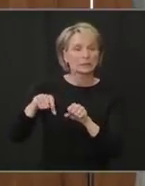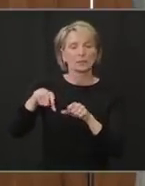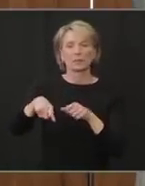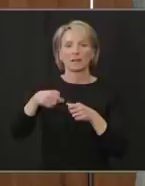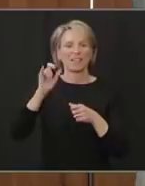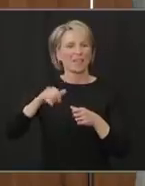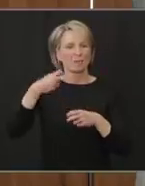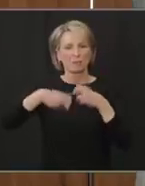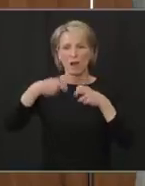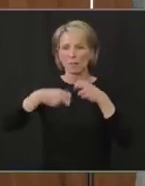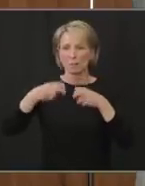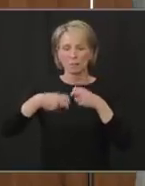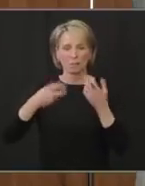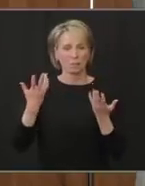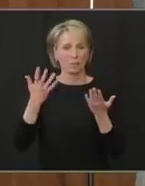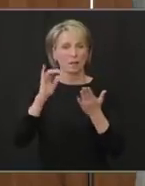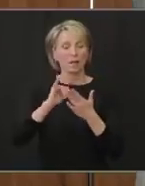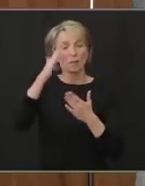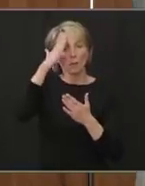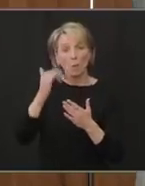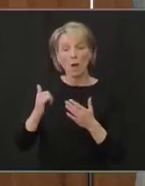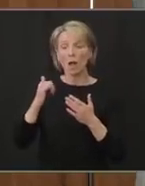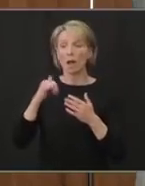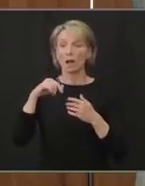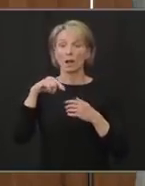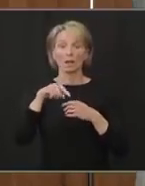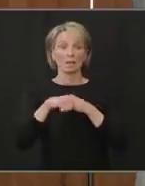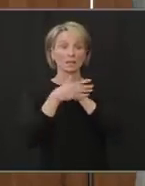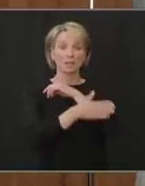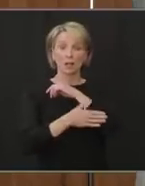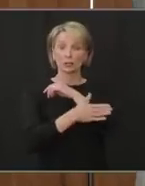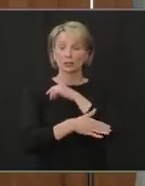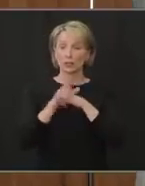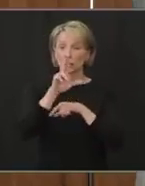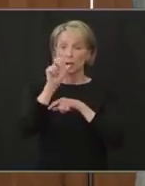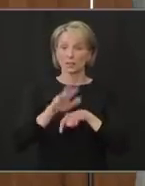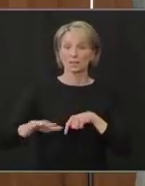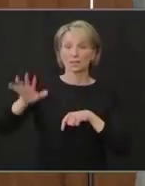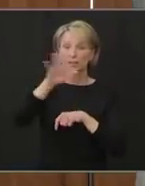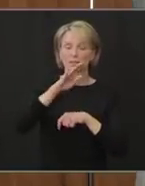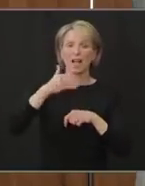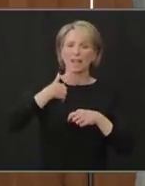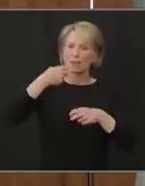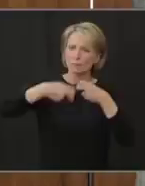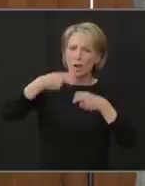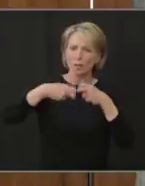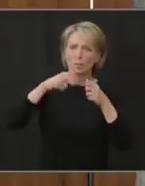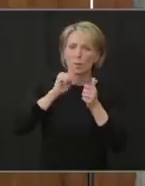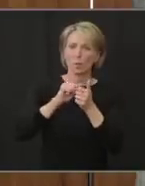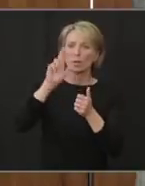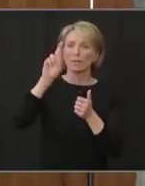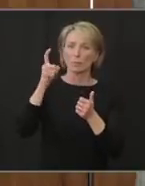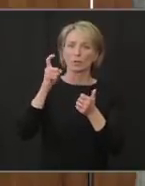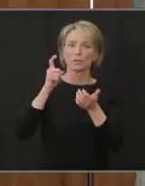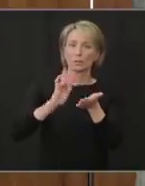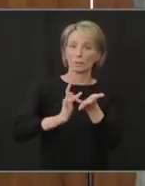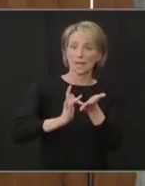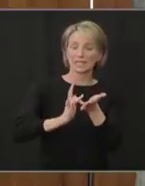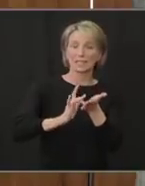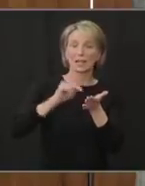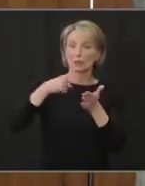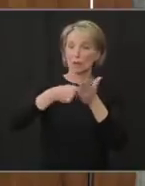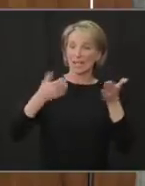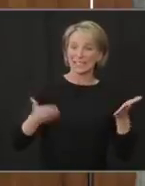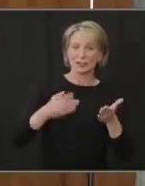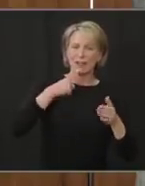reasons why prices in this country of pharmaceutical drugs are so much higher than elsewhere in the world, because